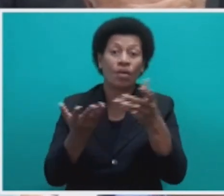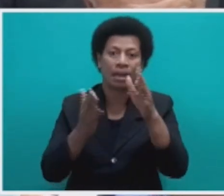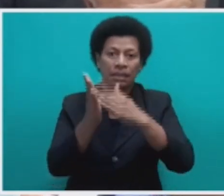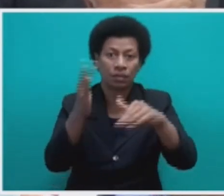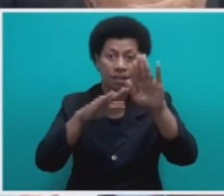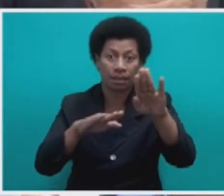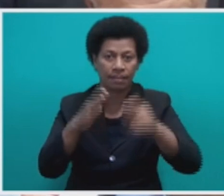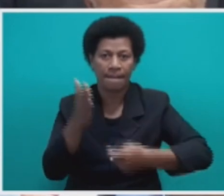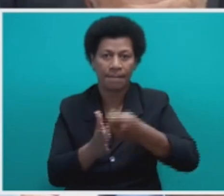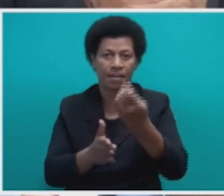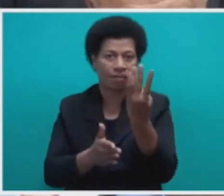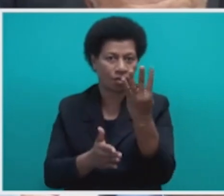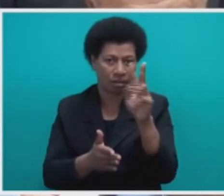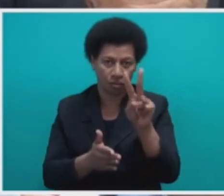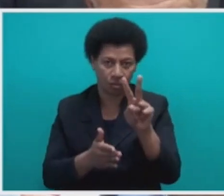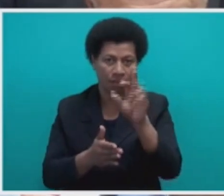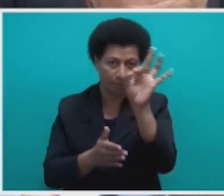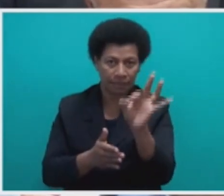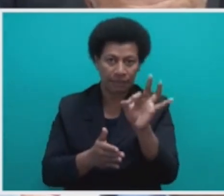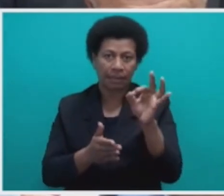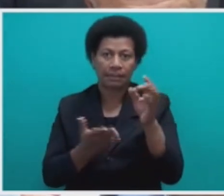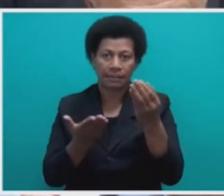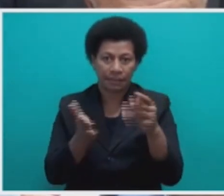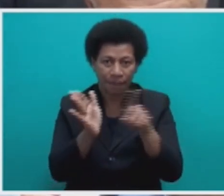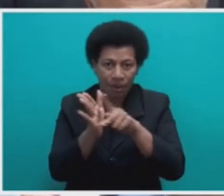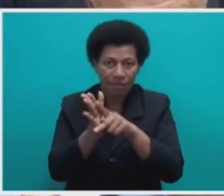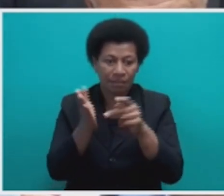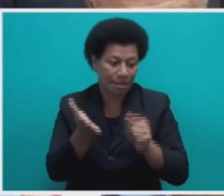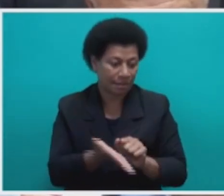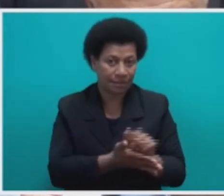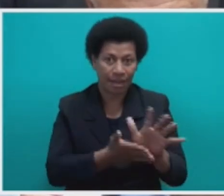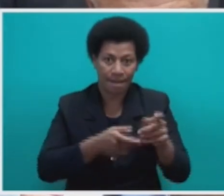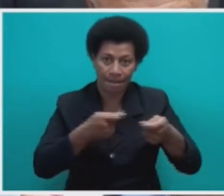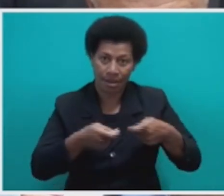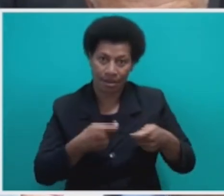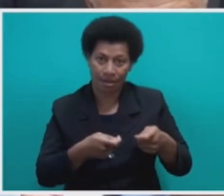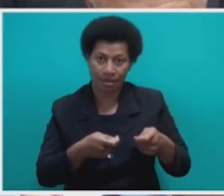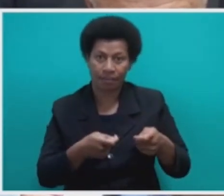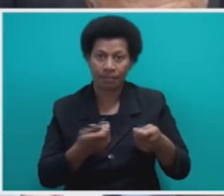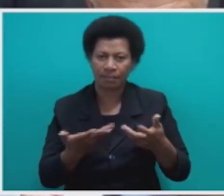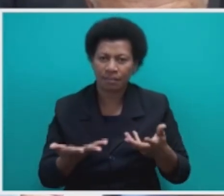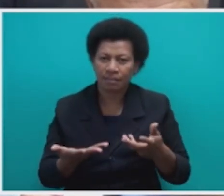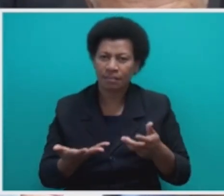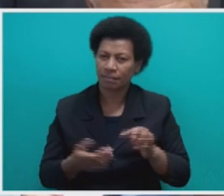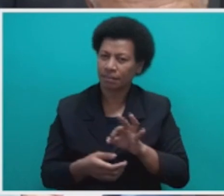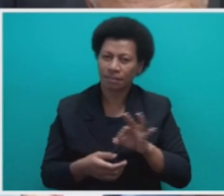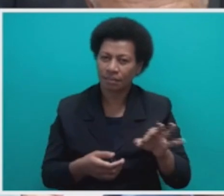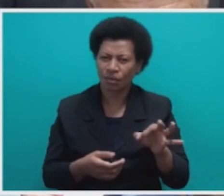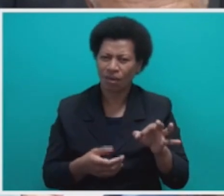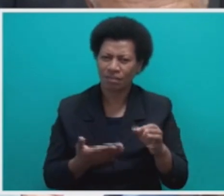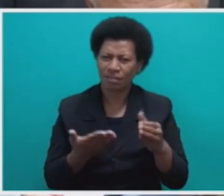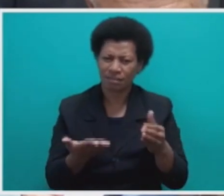pay 42% duty, and if they sell it in the market, they're not the ones who are going